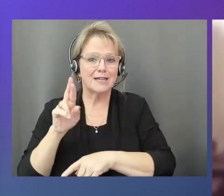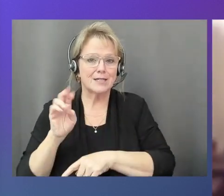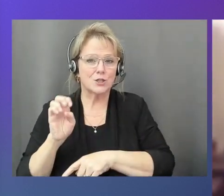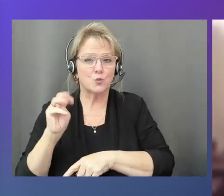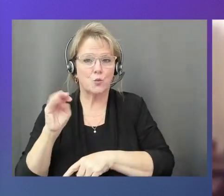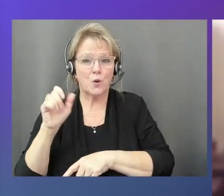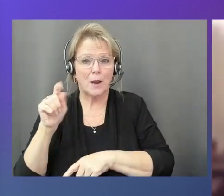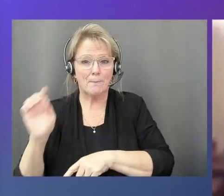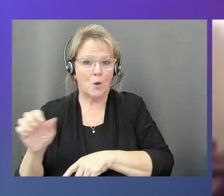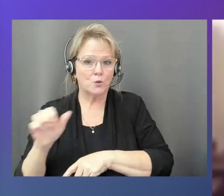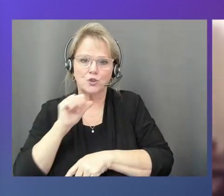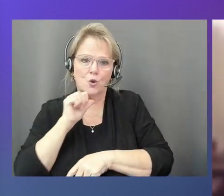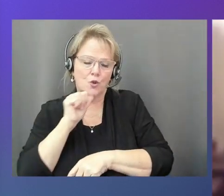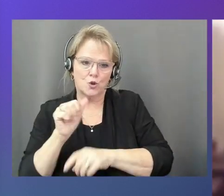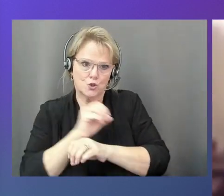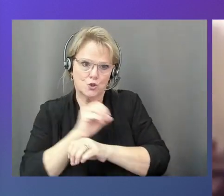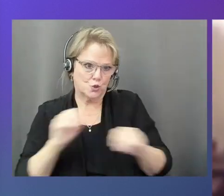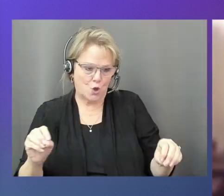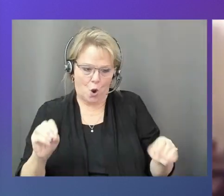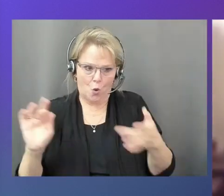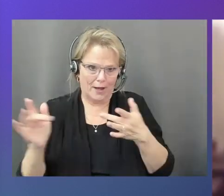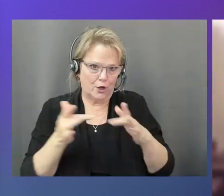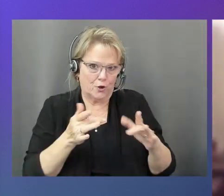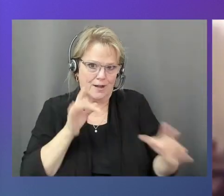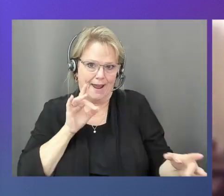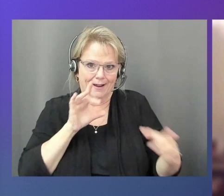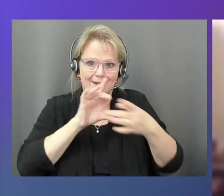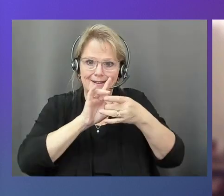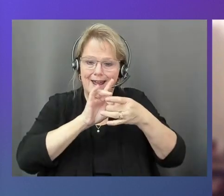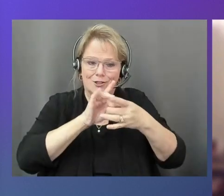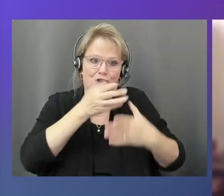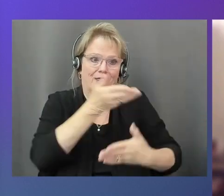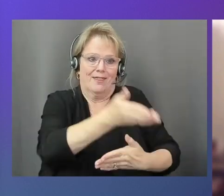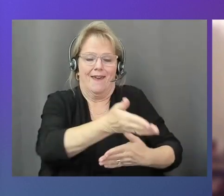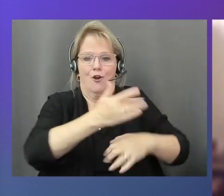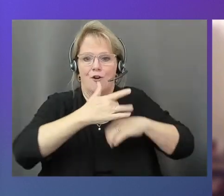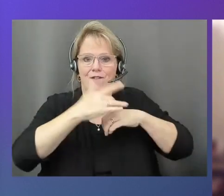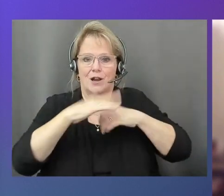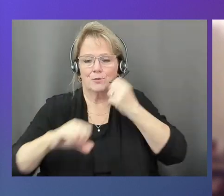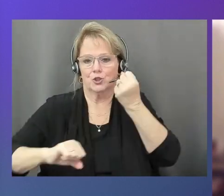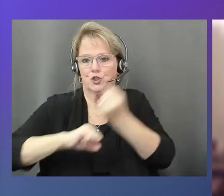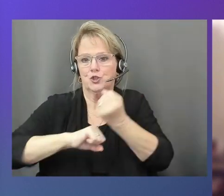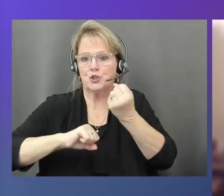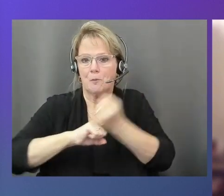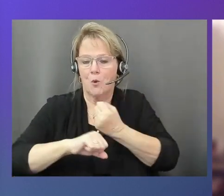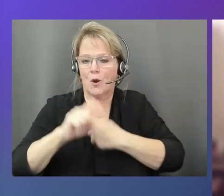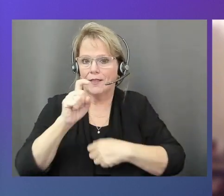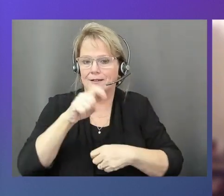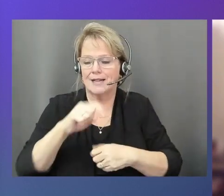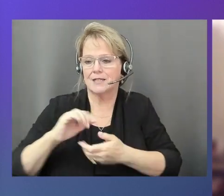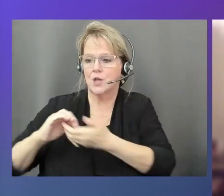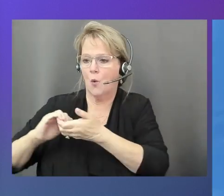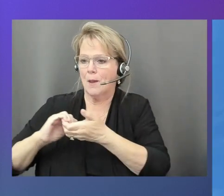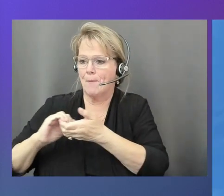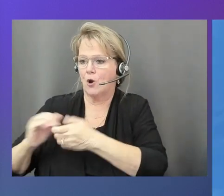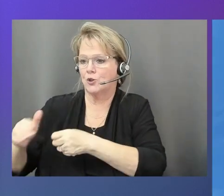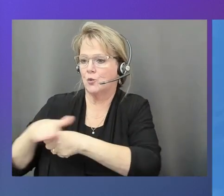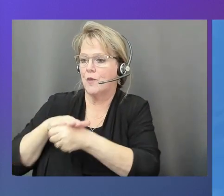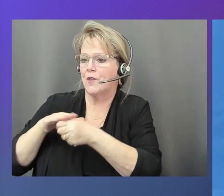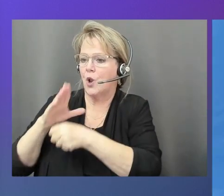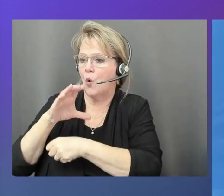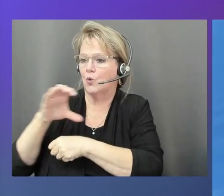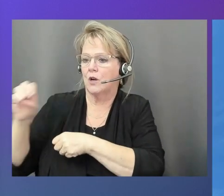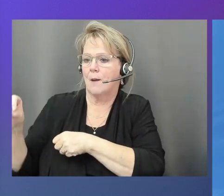existing internet connection available that can support the festival's needs. We partnered with a local company to bring a licensed radio